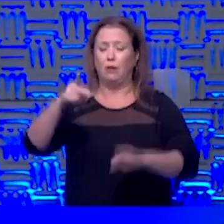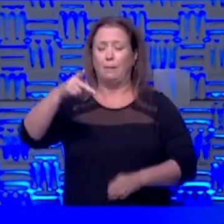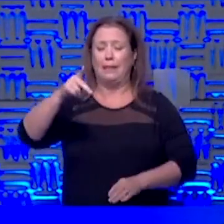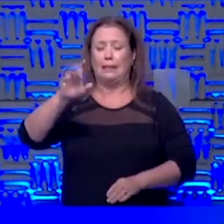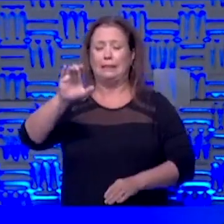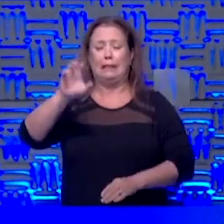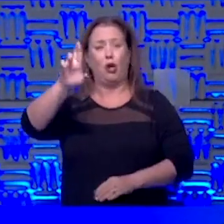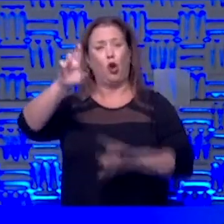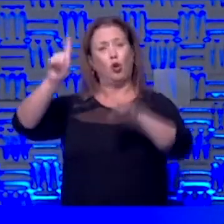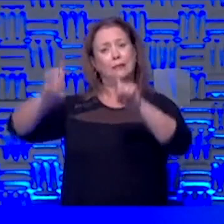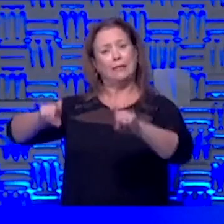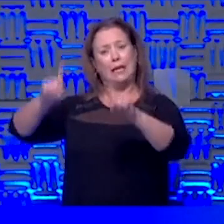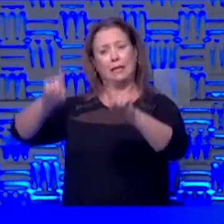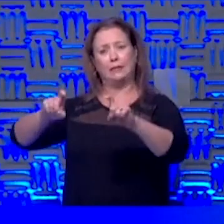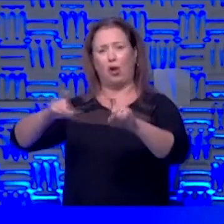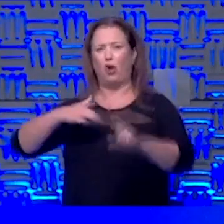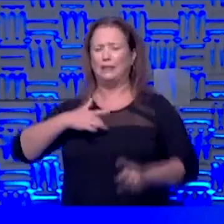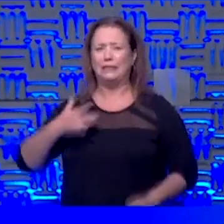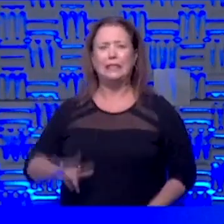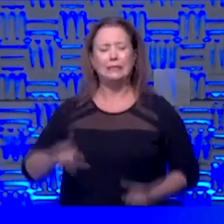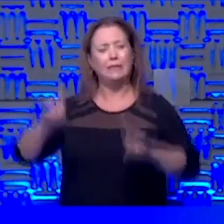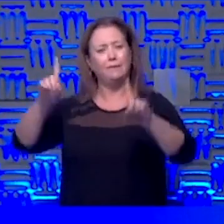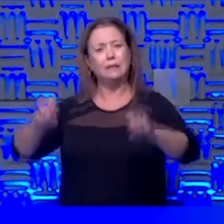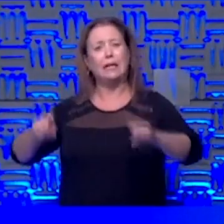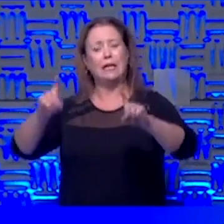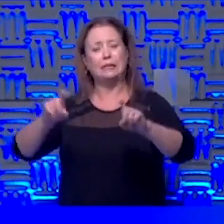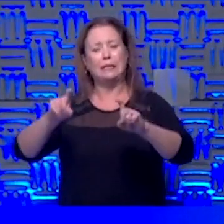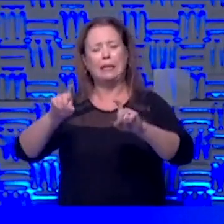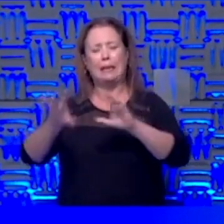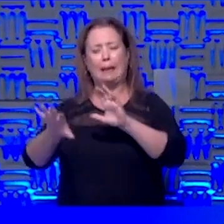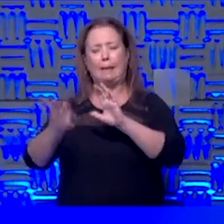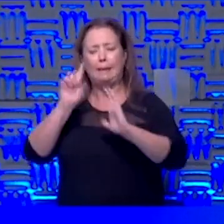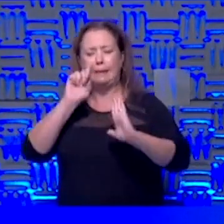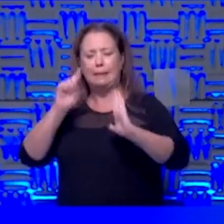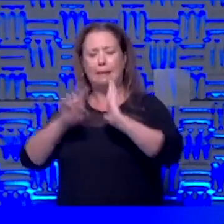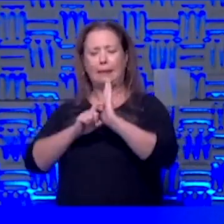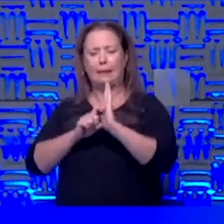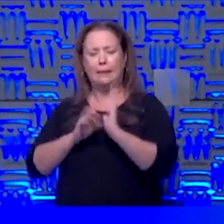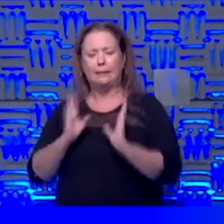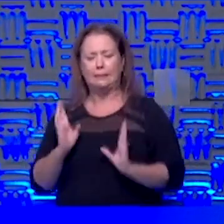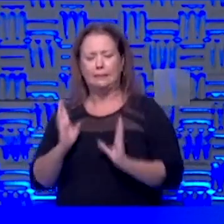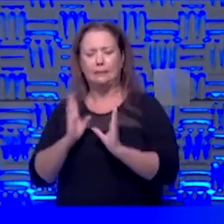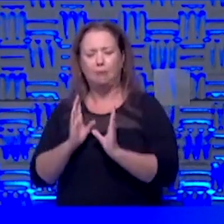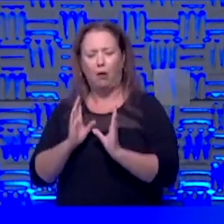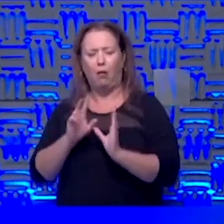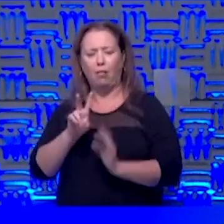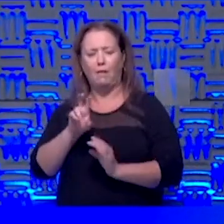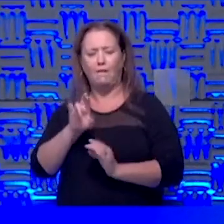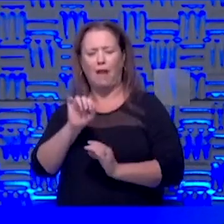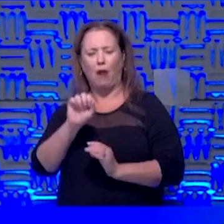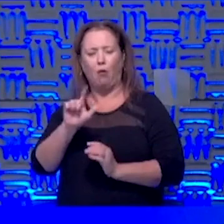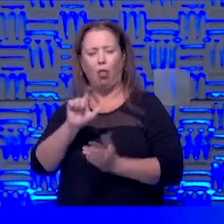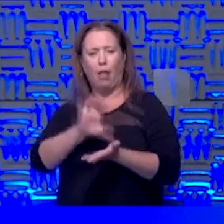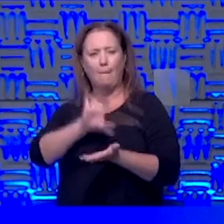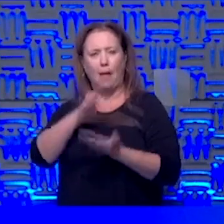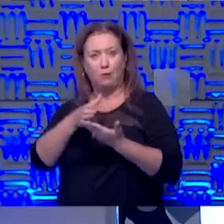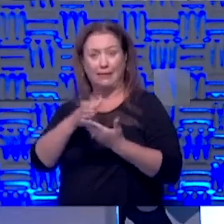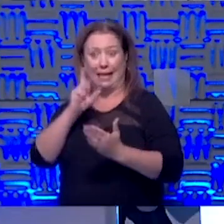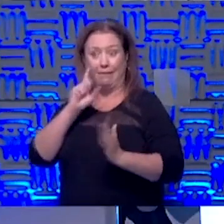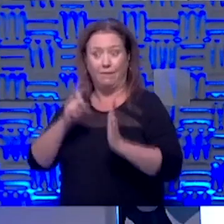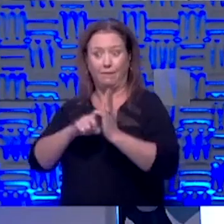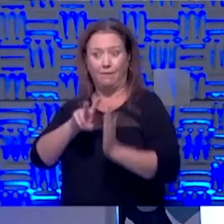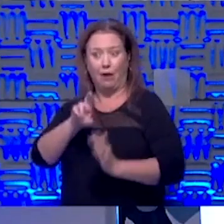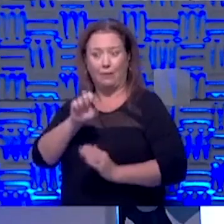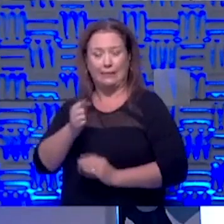these molecular tests, are very sensitive. So it is able to pick up small amounts of the virus if that virus is there. Yeah, and then once